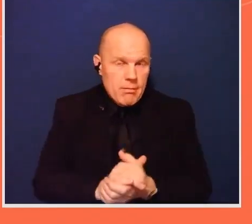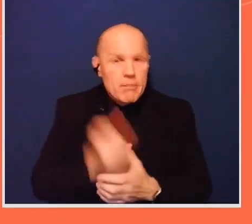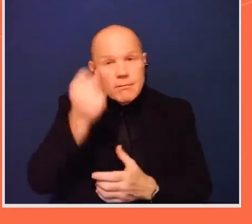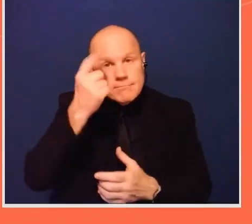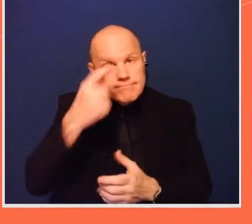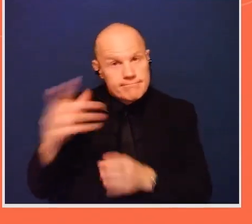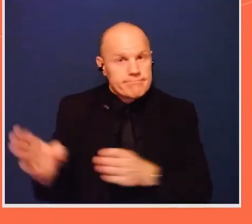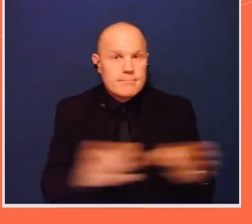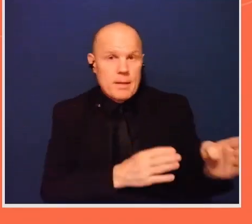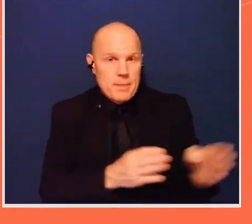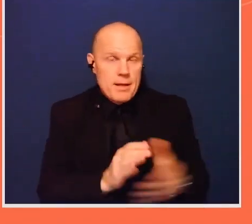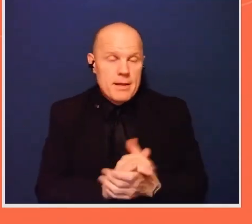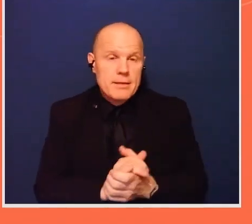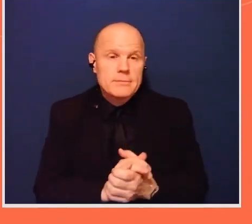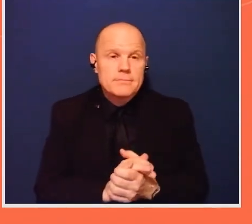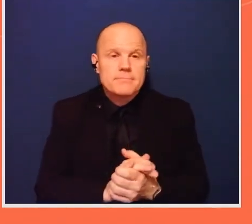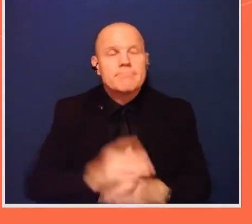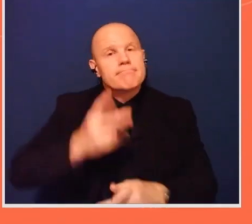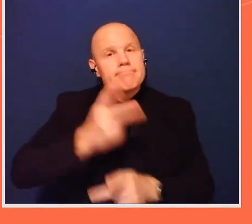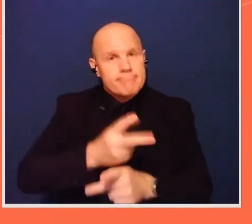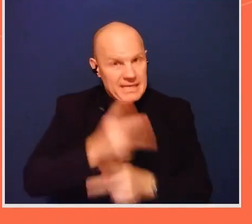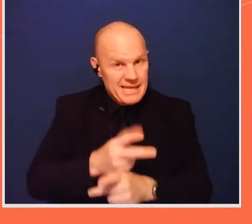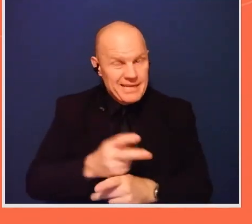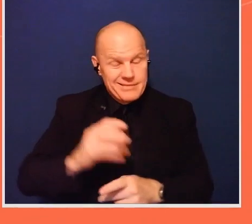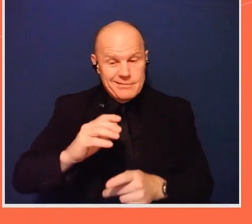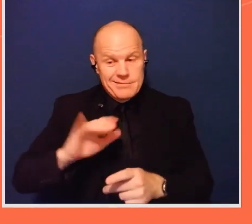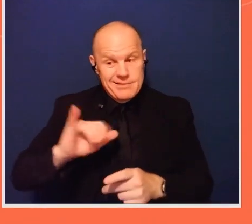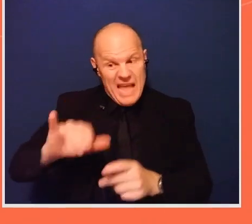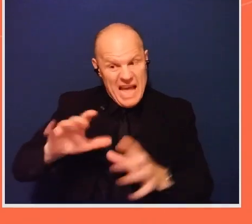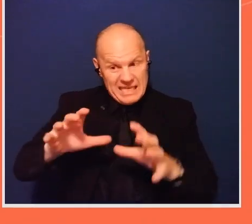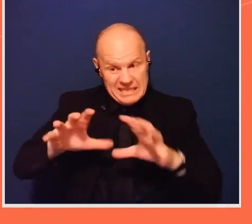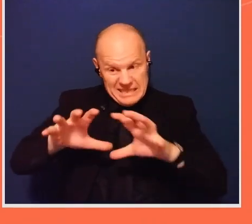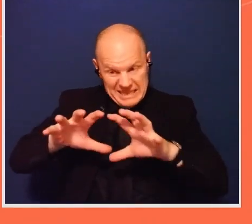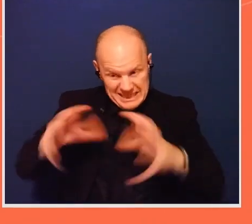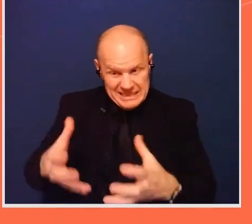solutions, transition to sustainable practices,